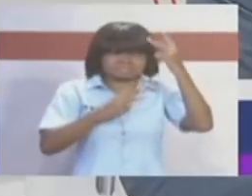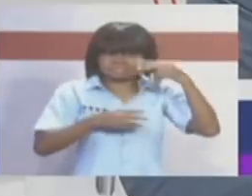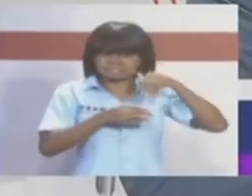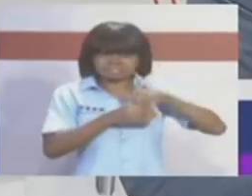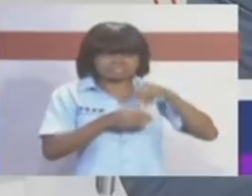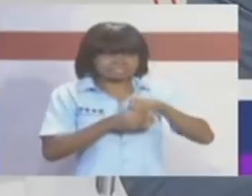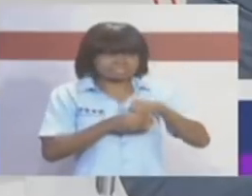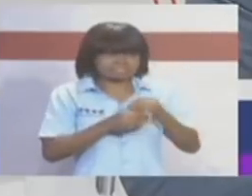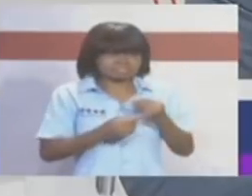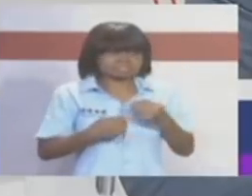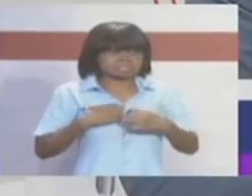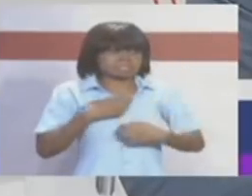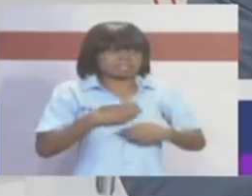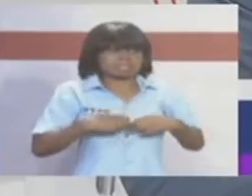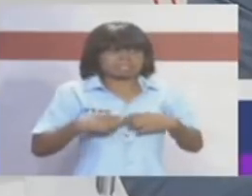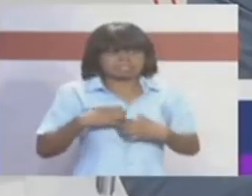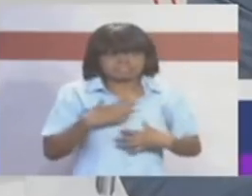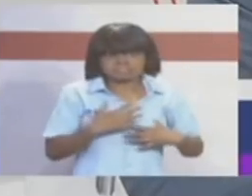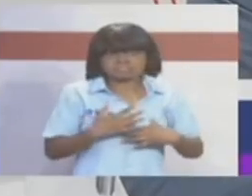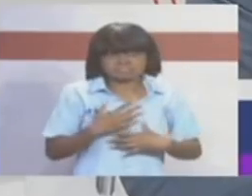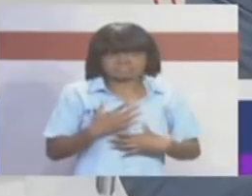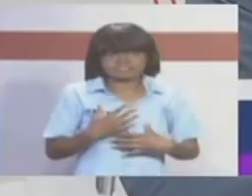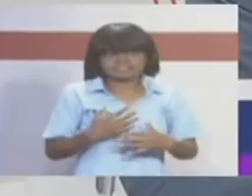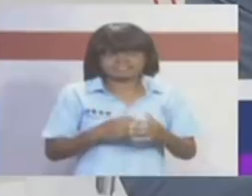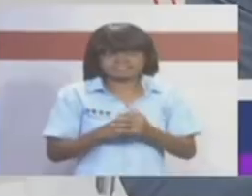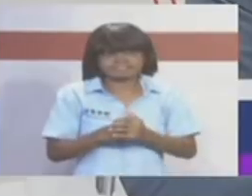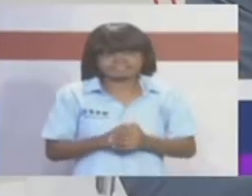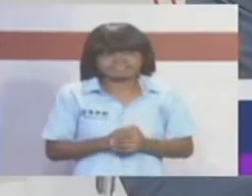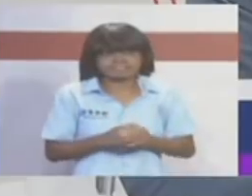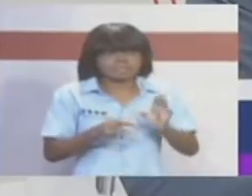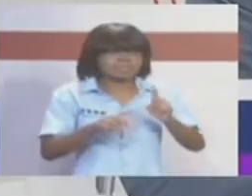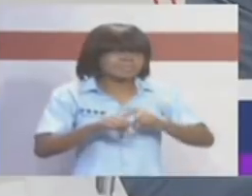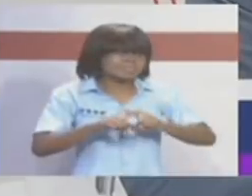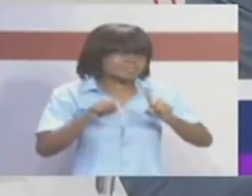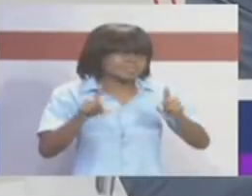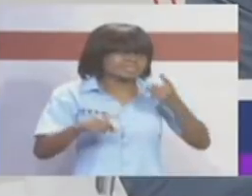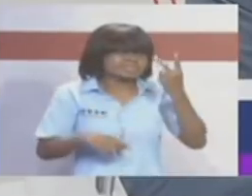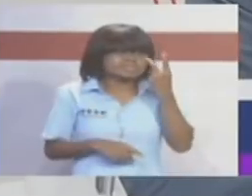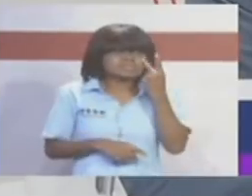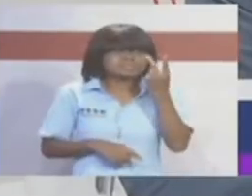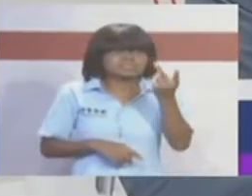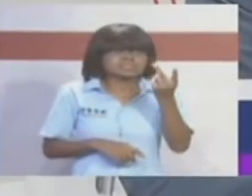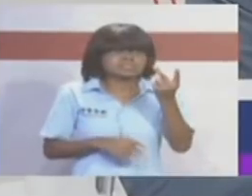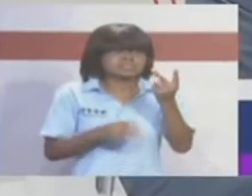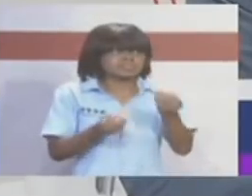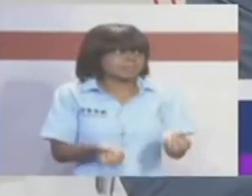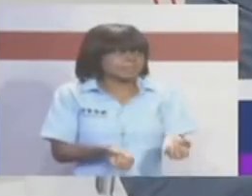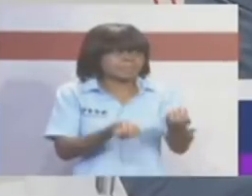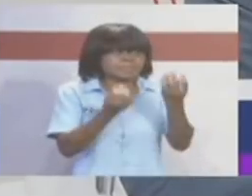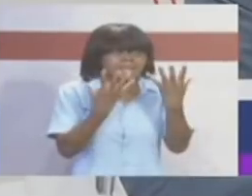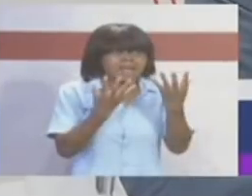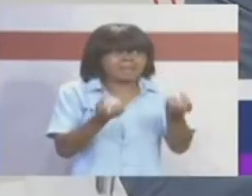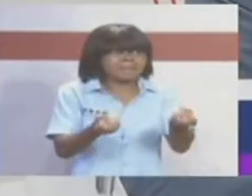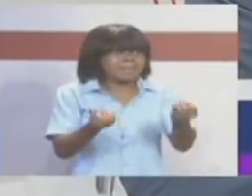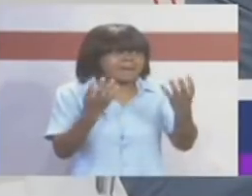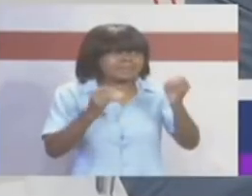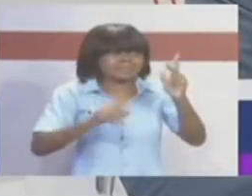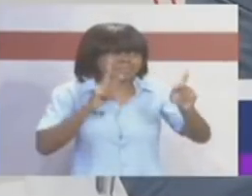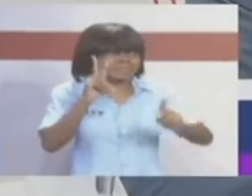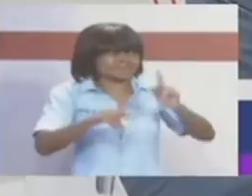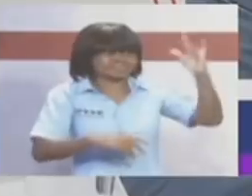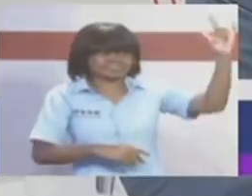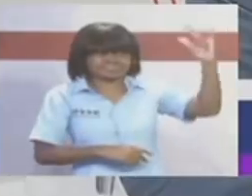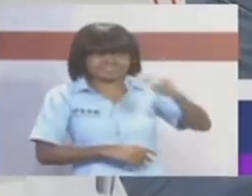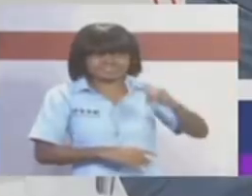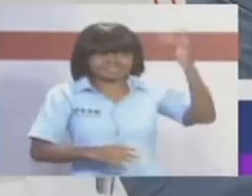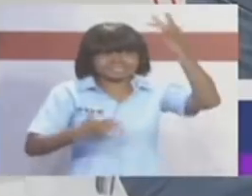been shown to be a large driver of what we're seeing locally, and that's really just because the